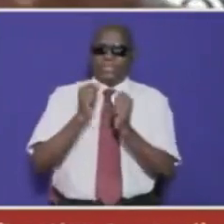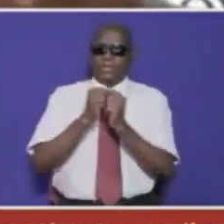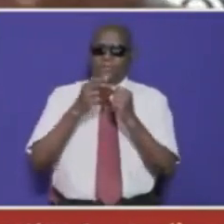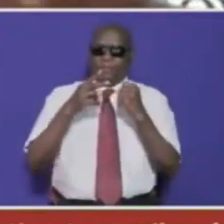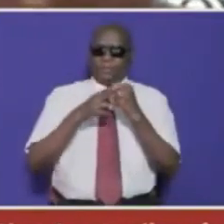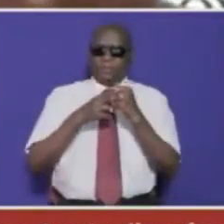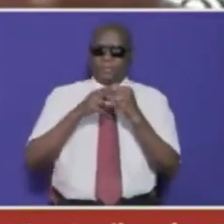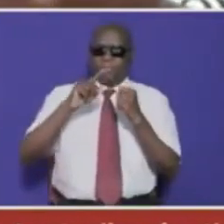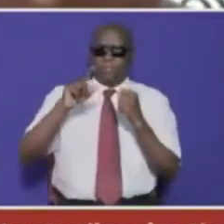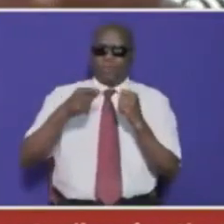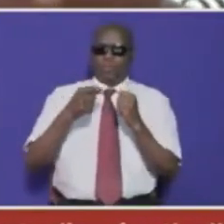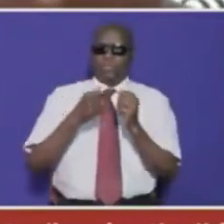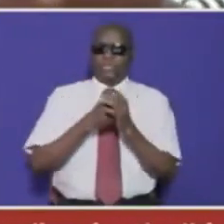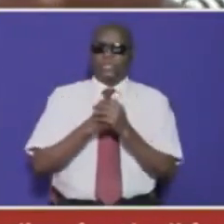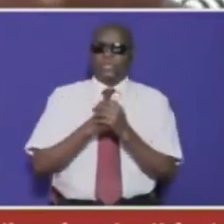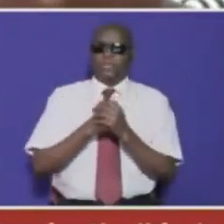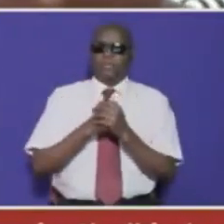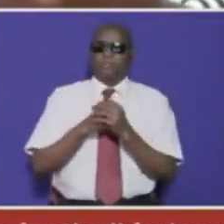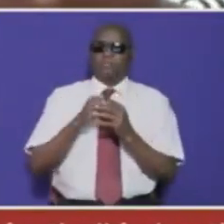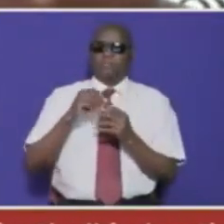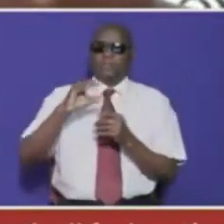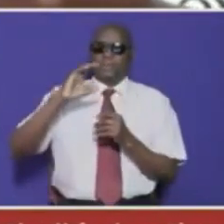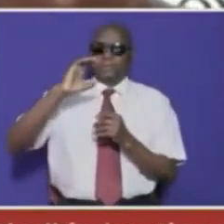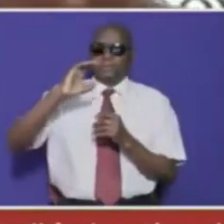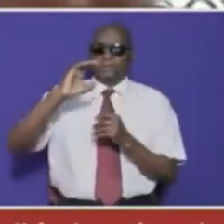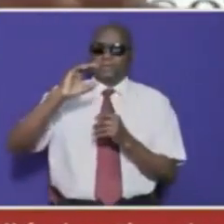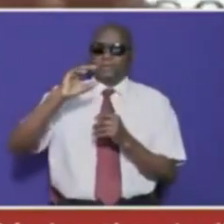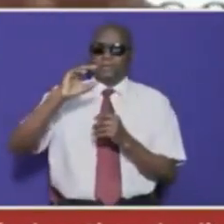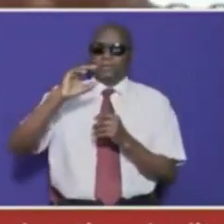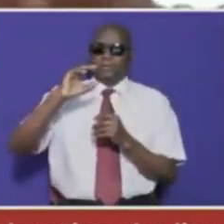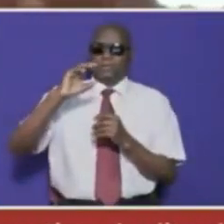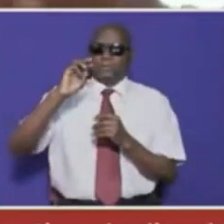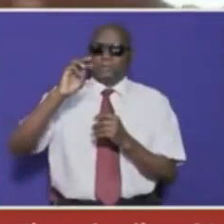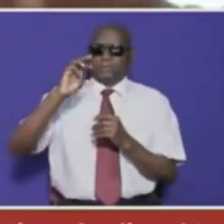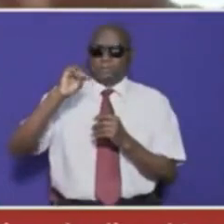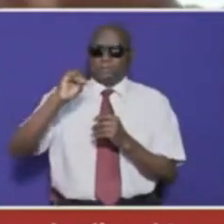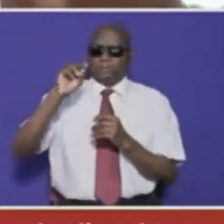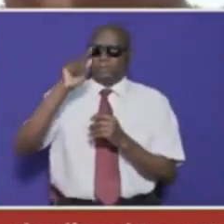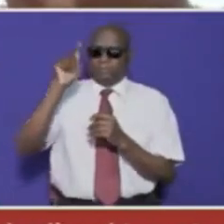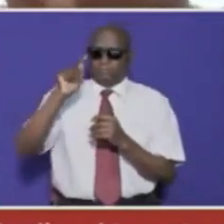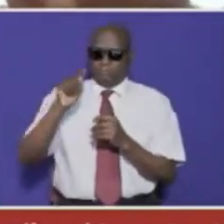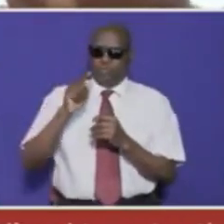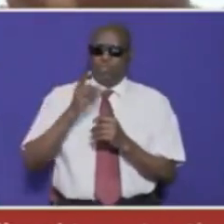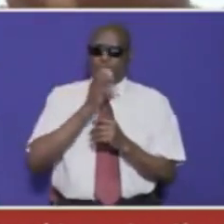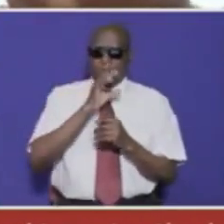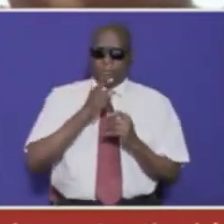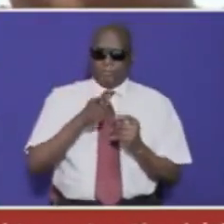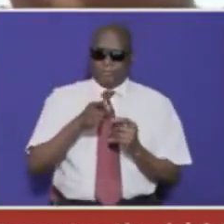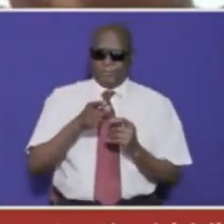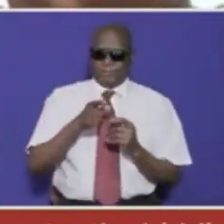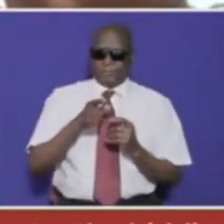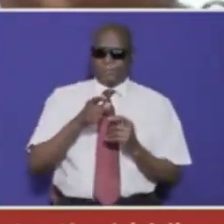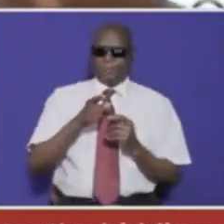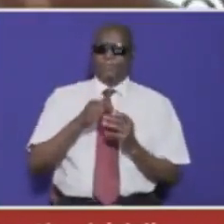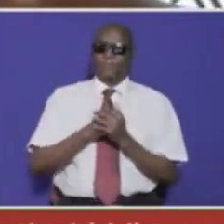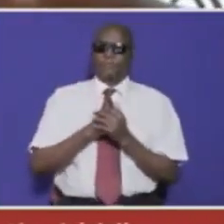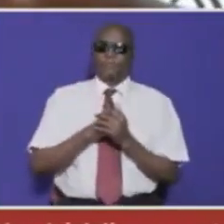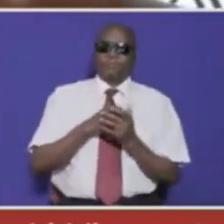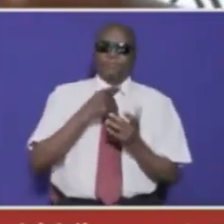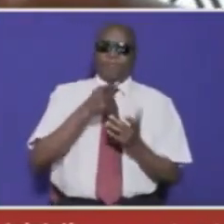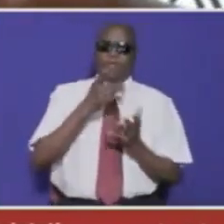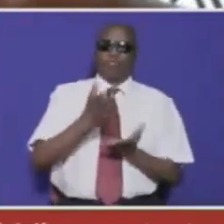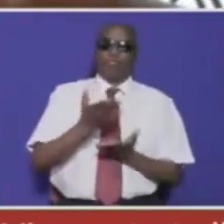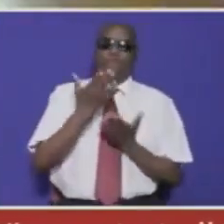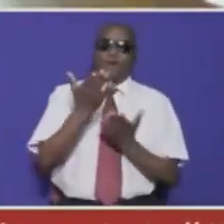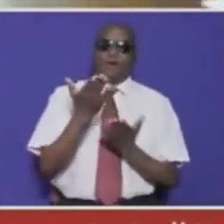cubic of wastewater. Again, we are also doing around 15 ablution blocks around this county, whereby we are